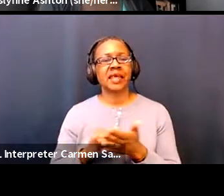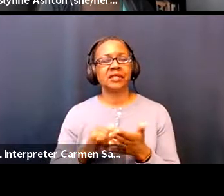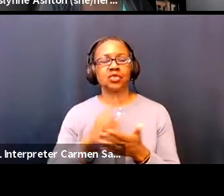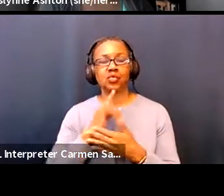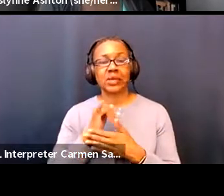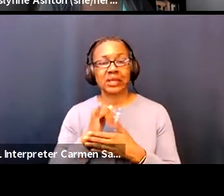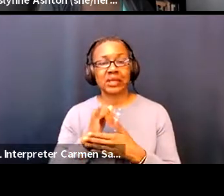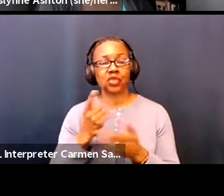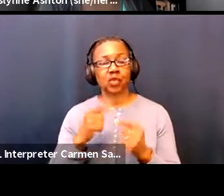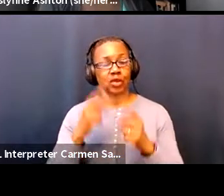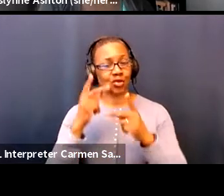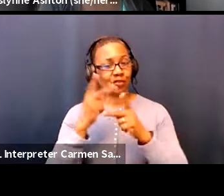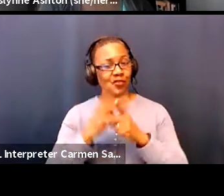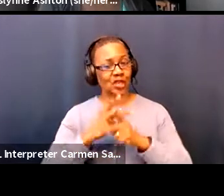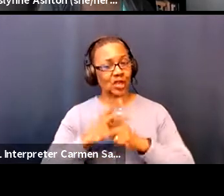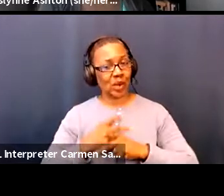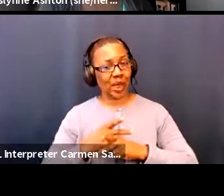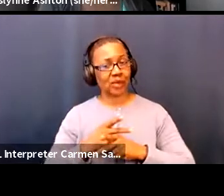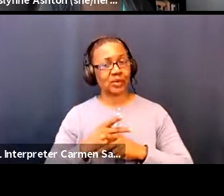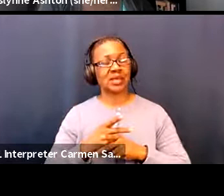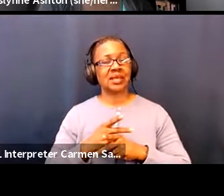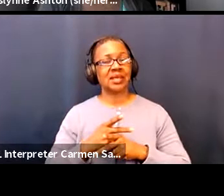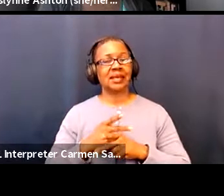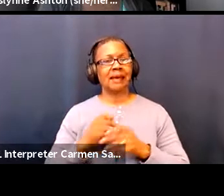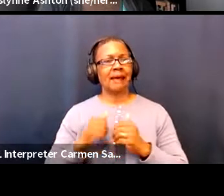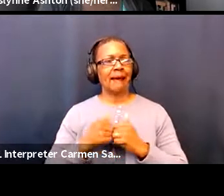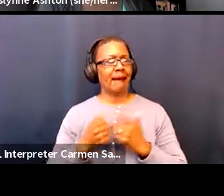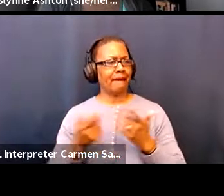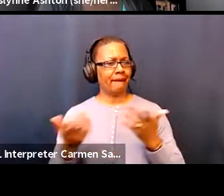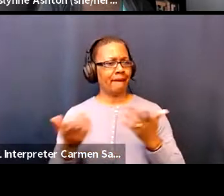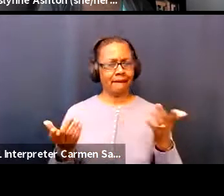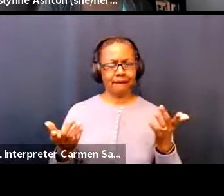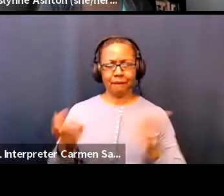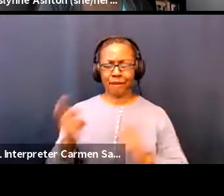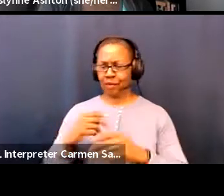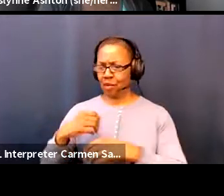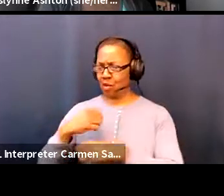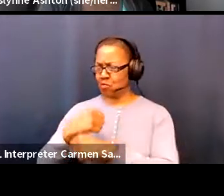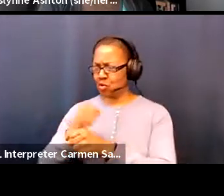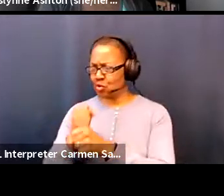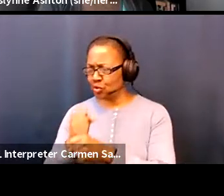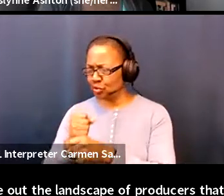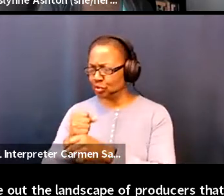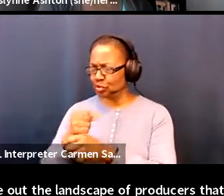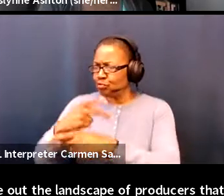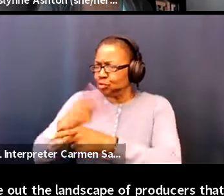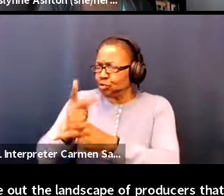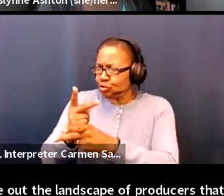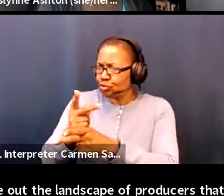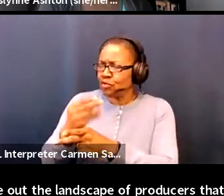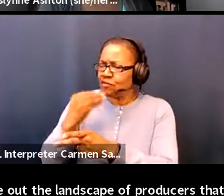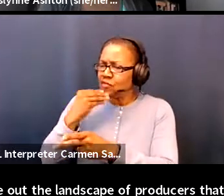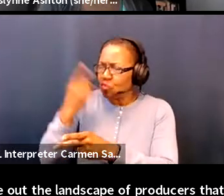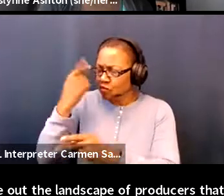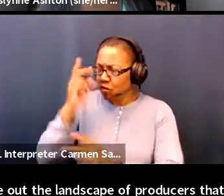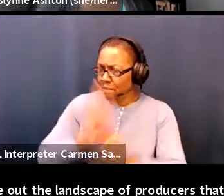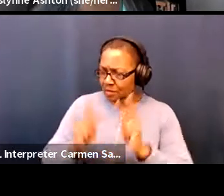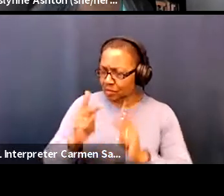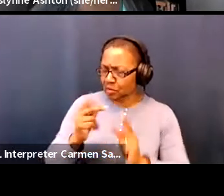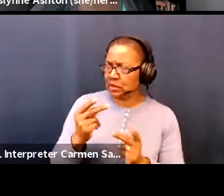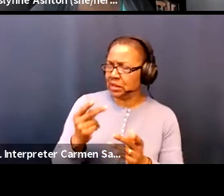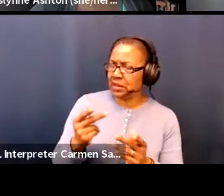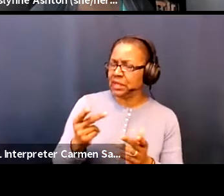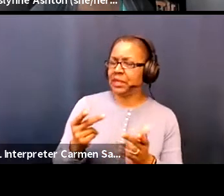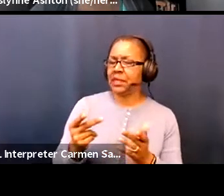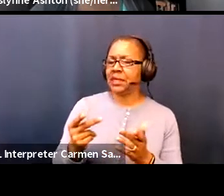really trying to figure out the landscape of producers who are producing food for humans, at least